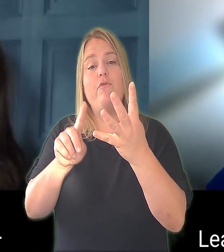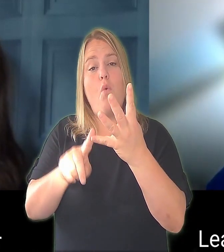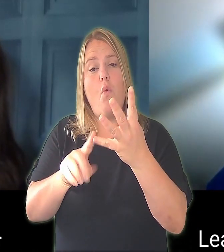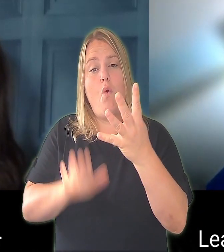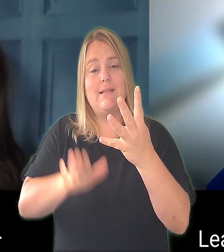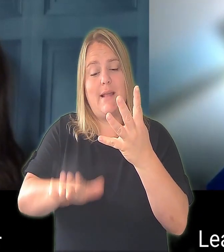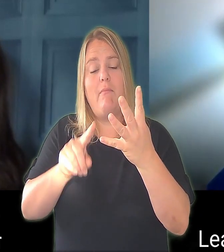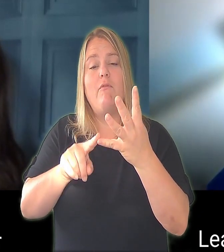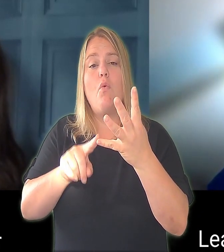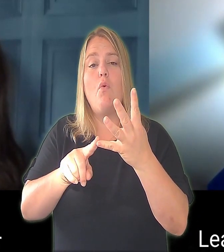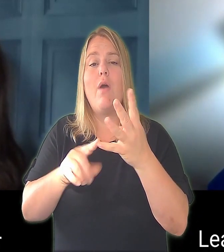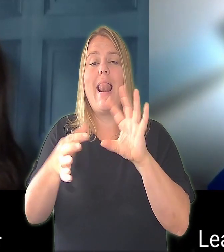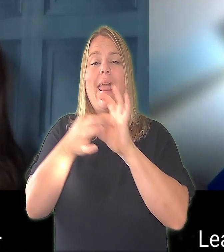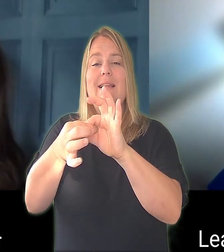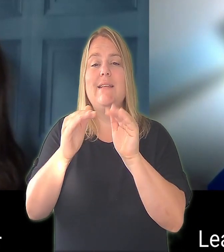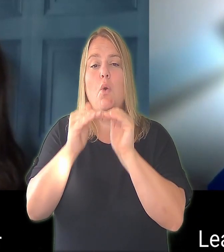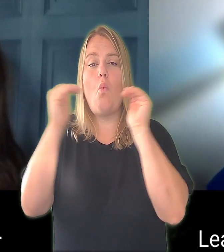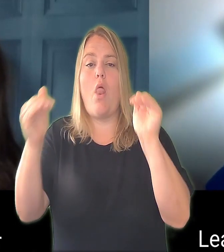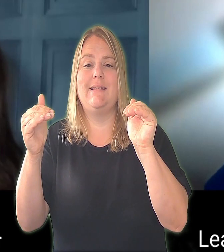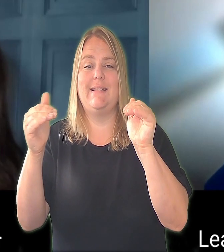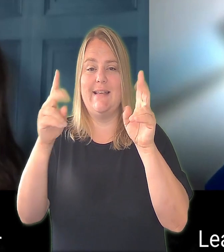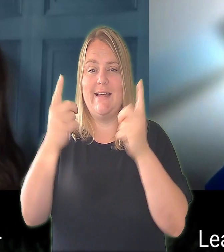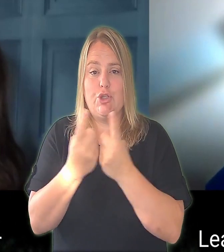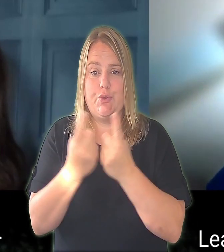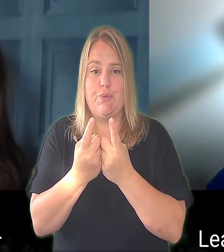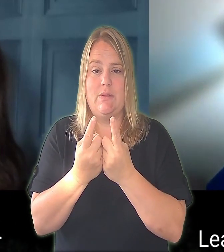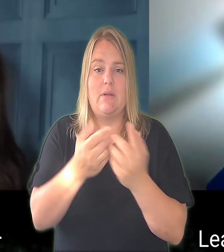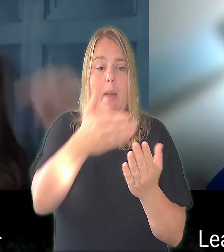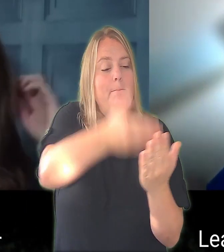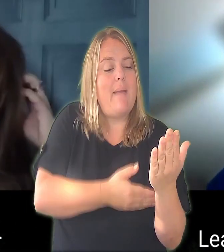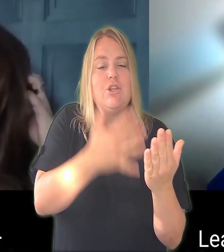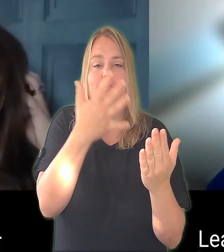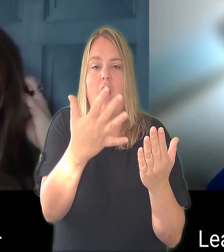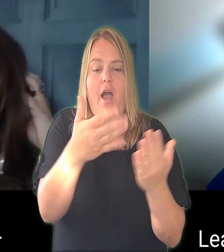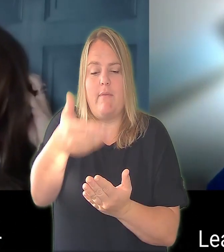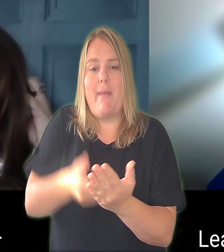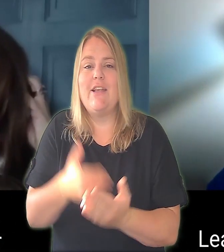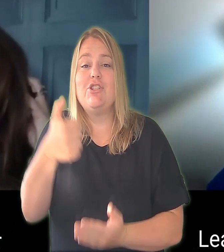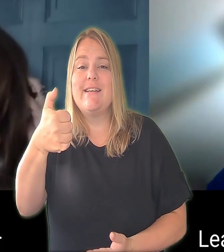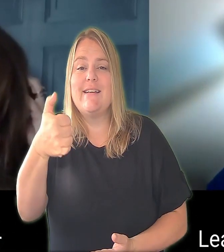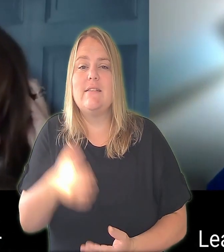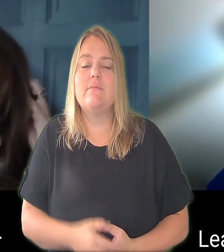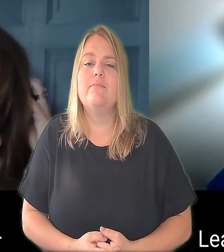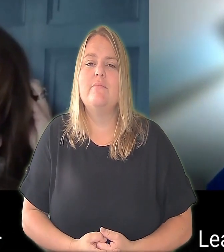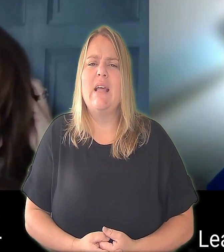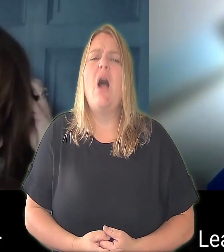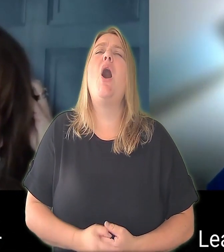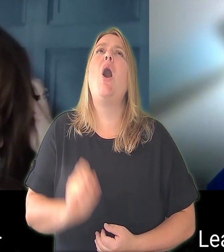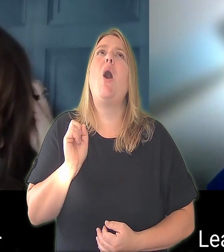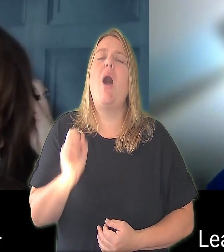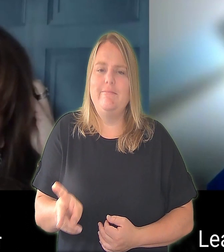basically. Though step 4 is where it gets into equality issues, where you have to fill in pages 5 and 6. Oh yeah,